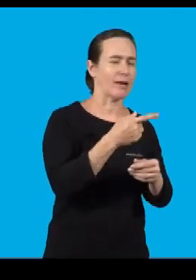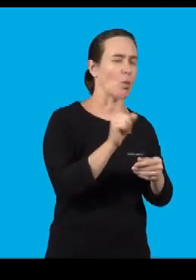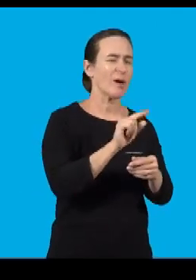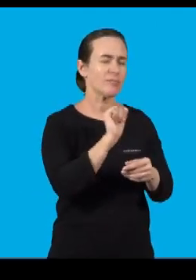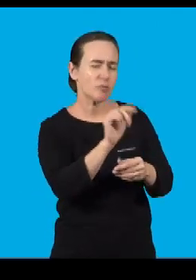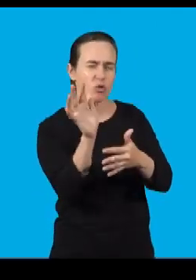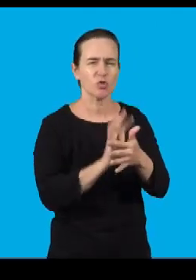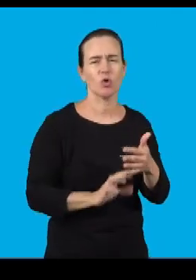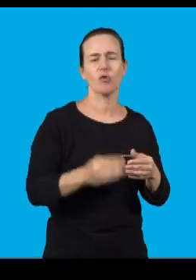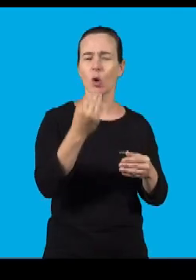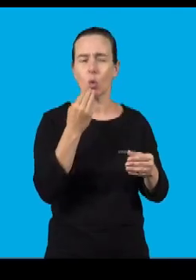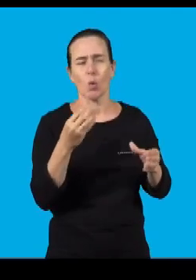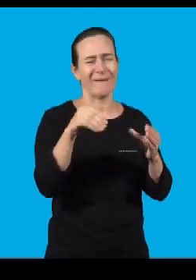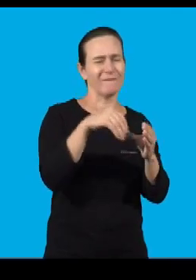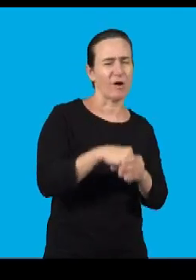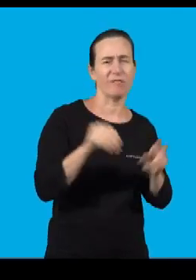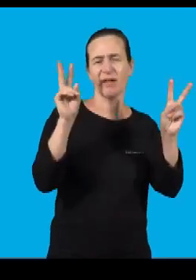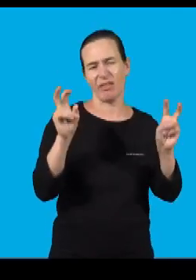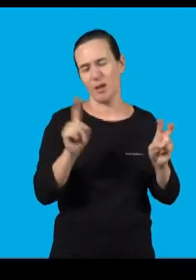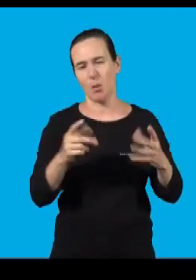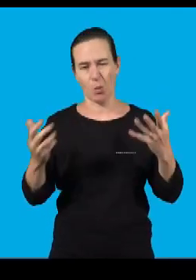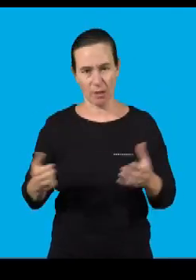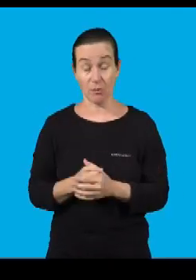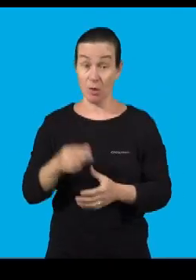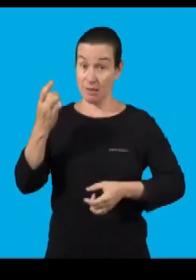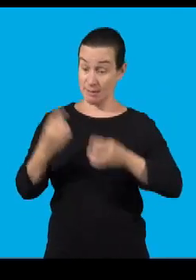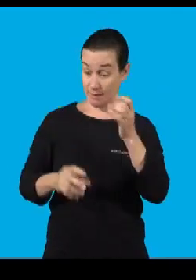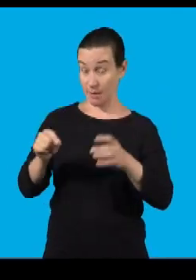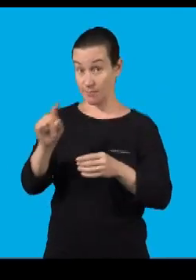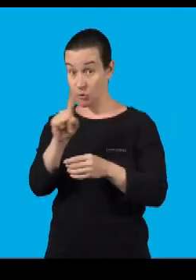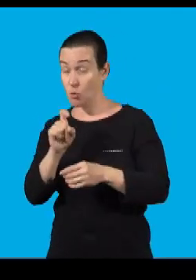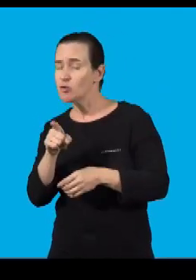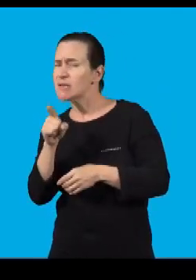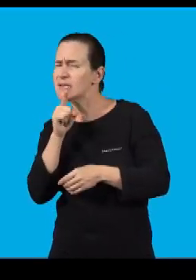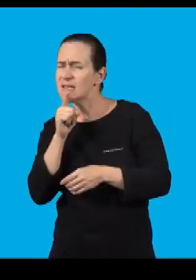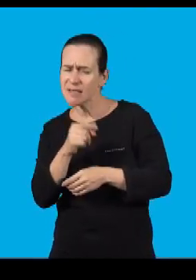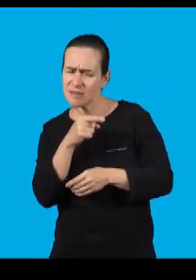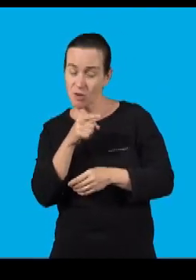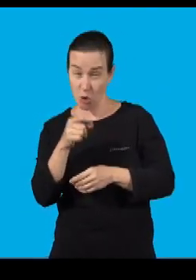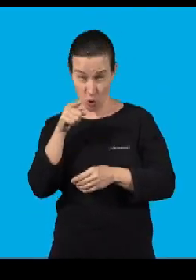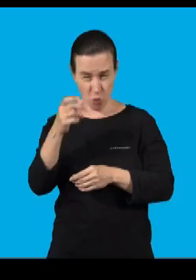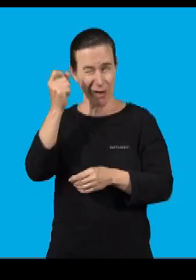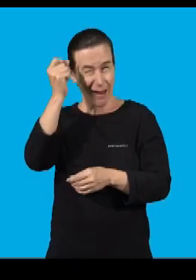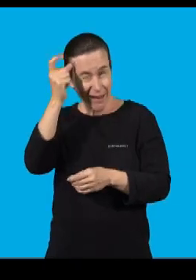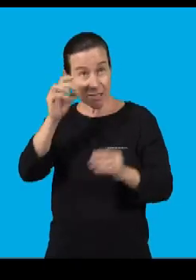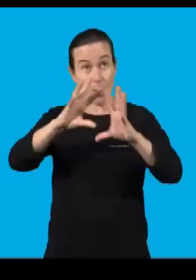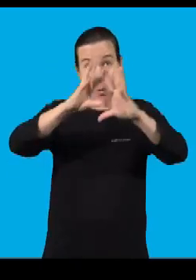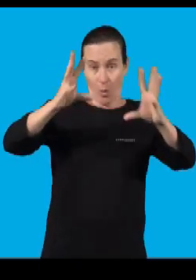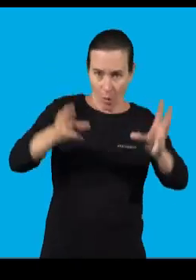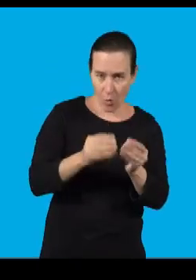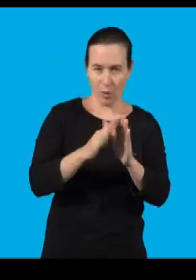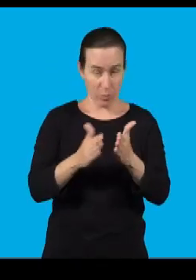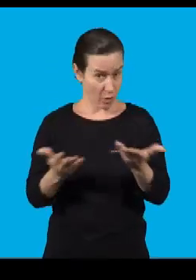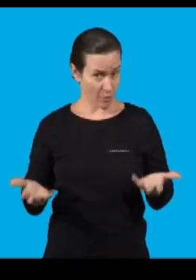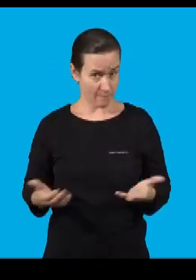and themes. And some questions will test your knowledge of the entire novel. Once again, I'm going to remind you,